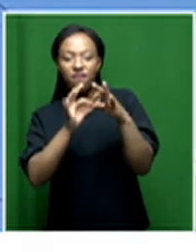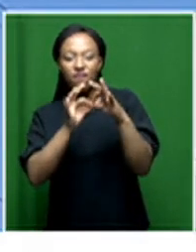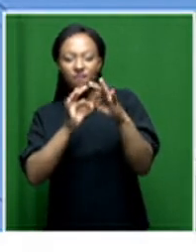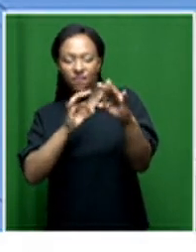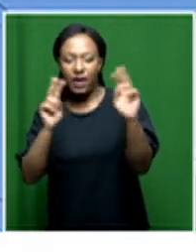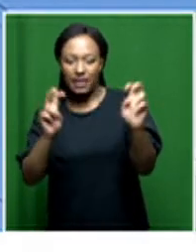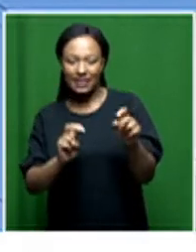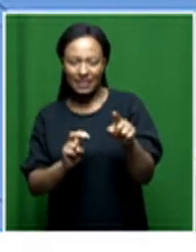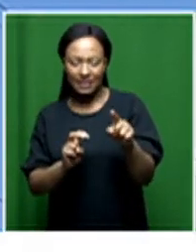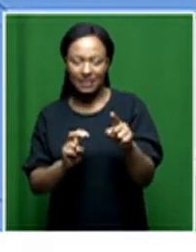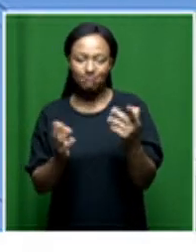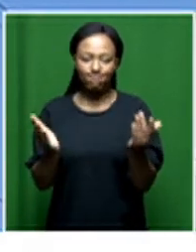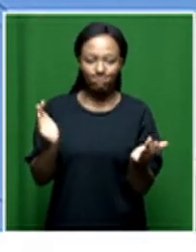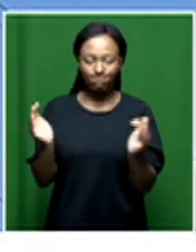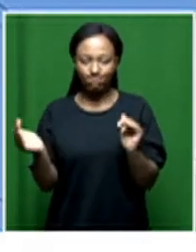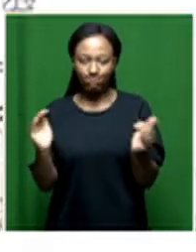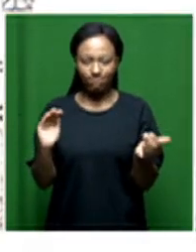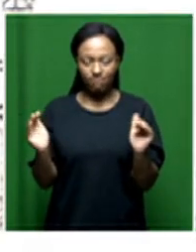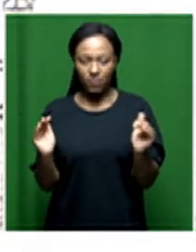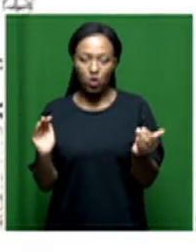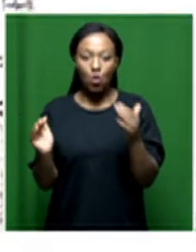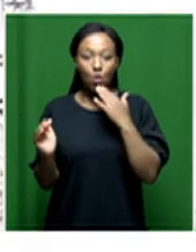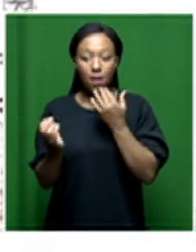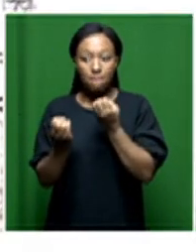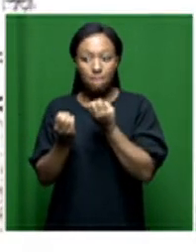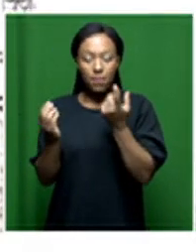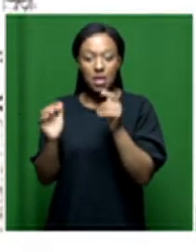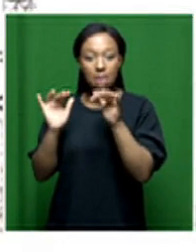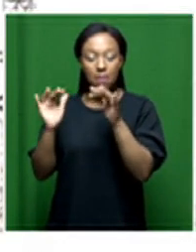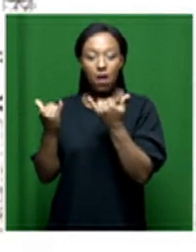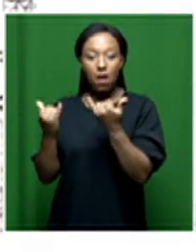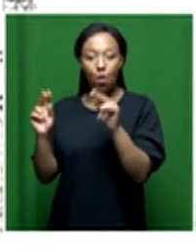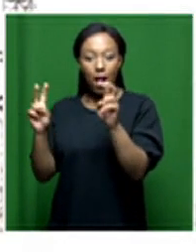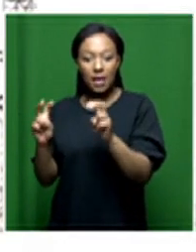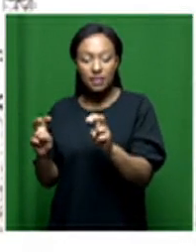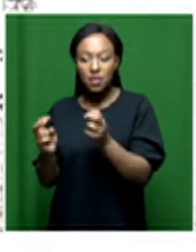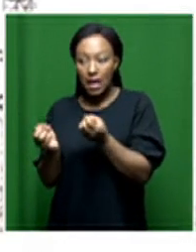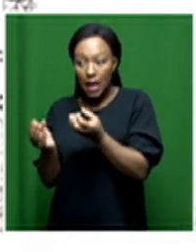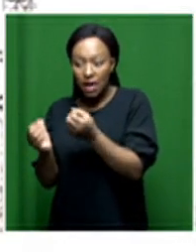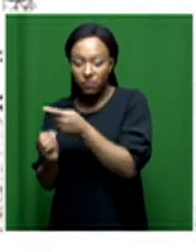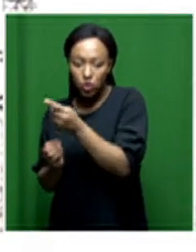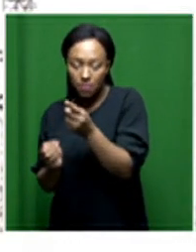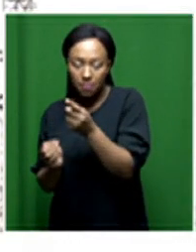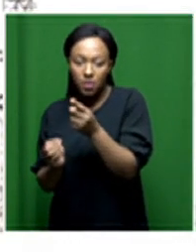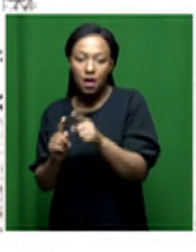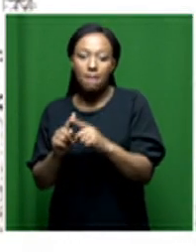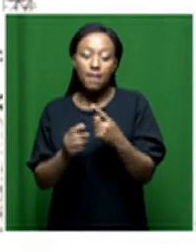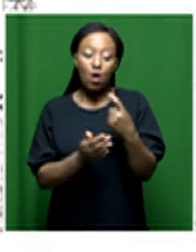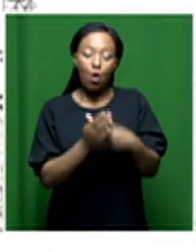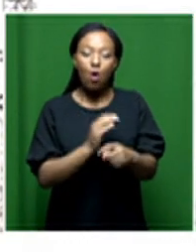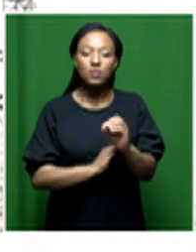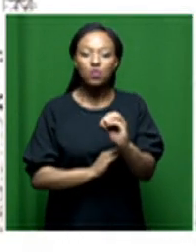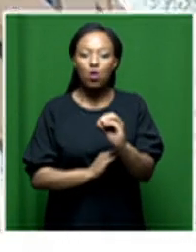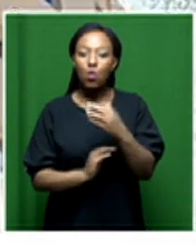So I think there's been a big increase in the number of people who have electricity delivered to them, but there is a cost in